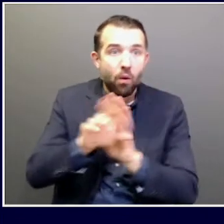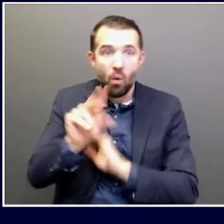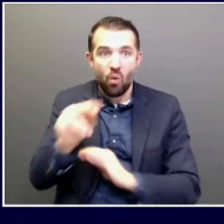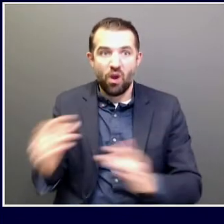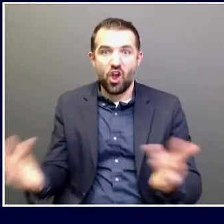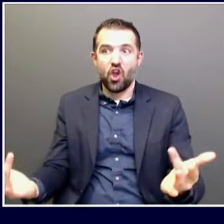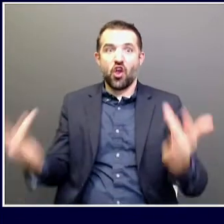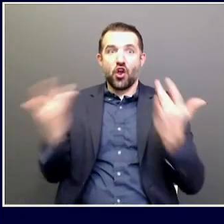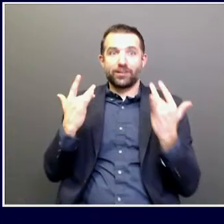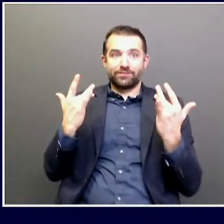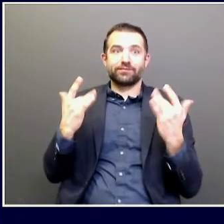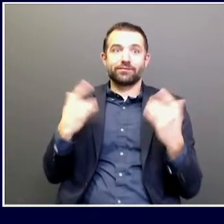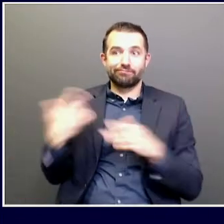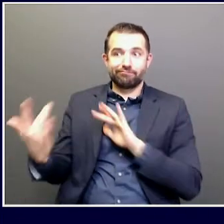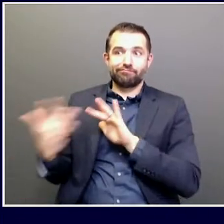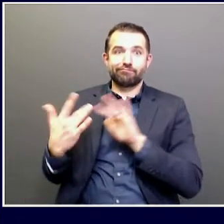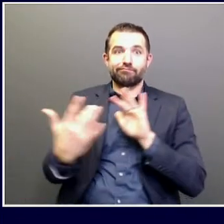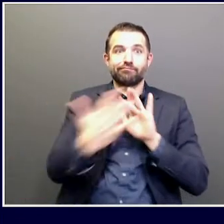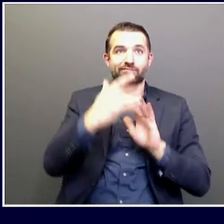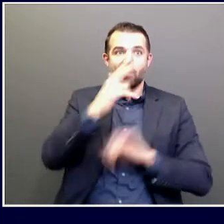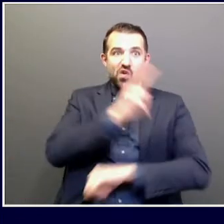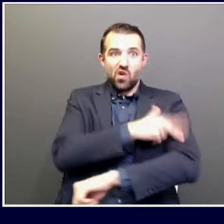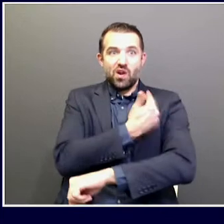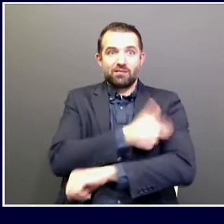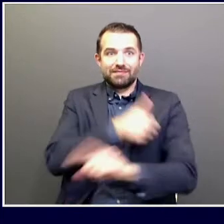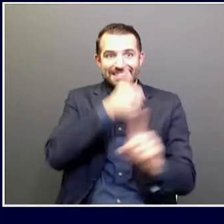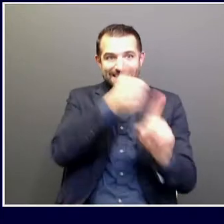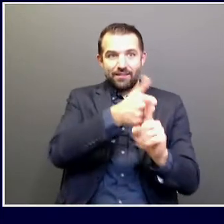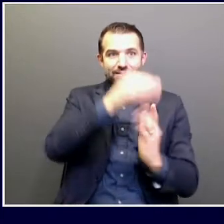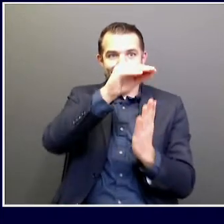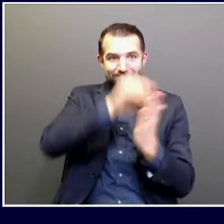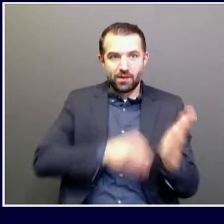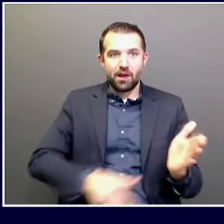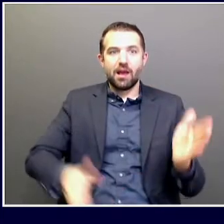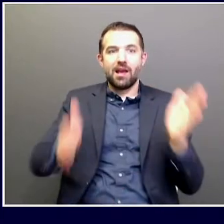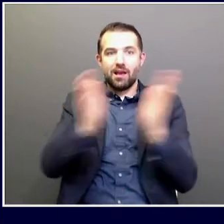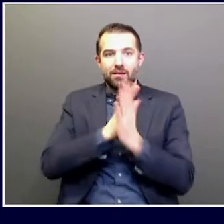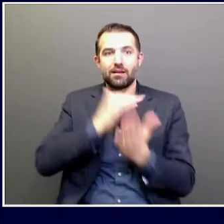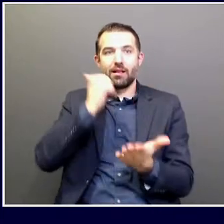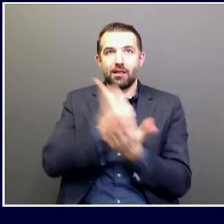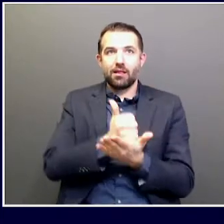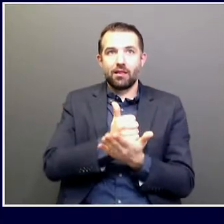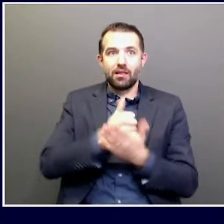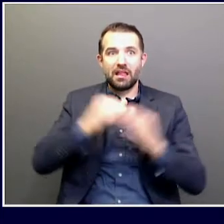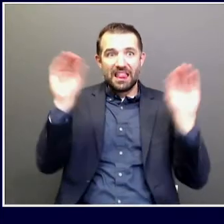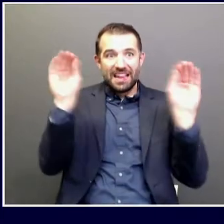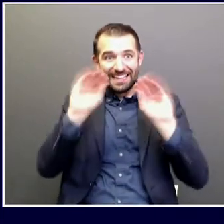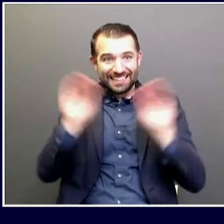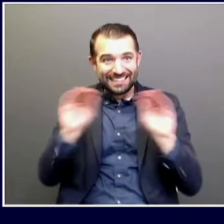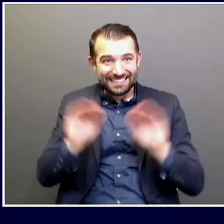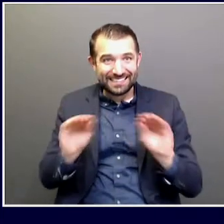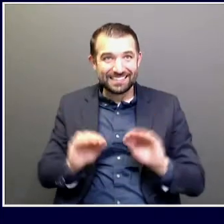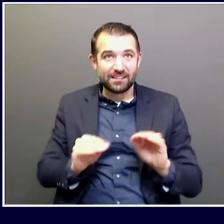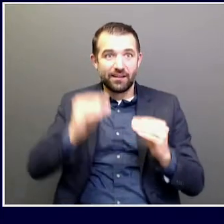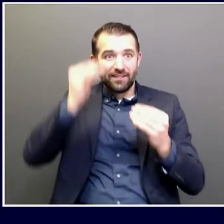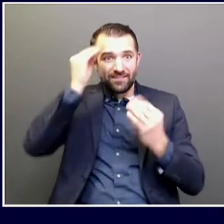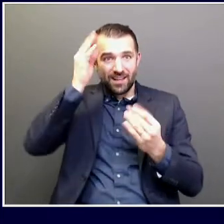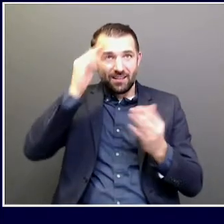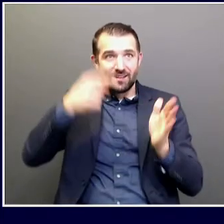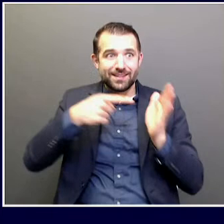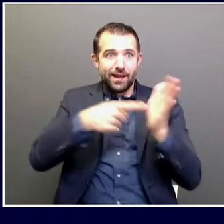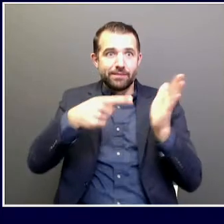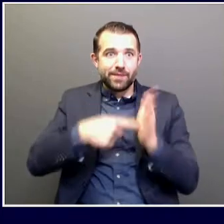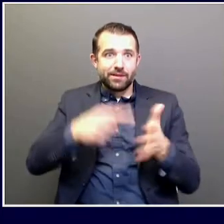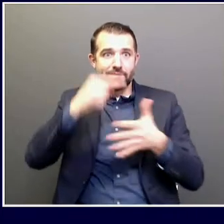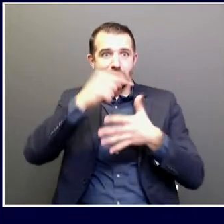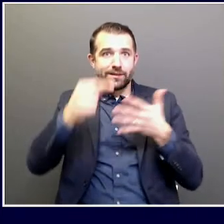state support. So they do a lot of the work in filling out the application, demonstrating need, showing that they've done